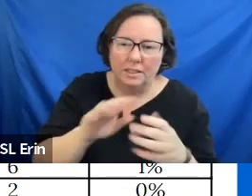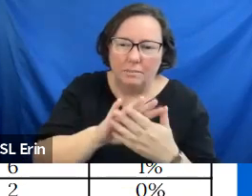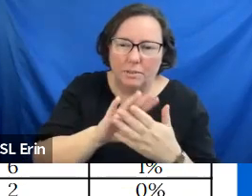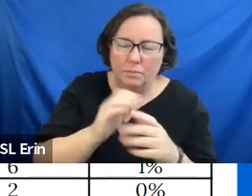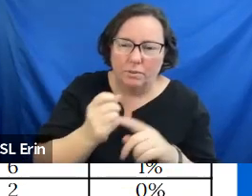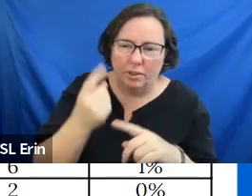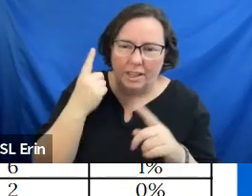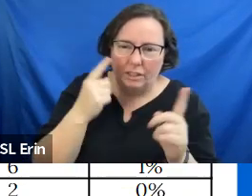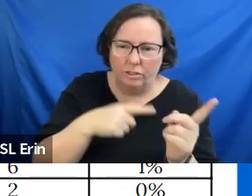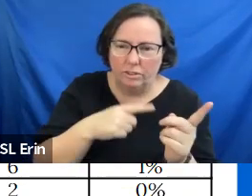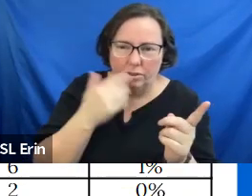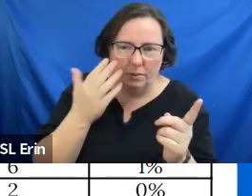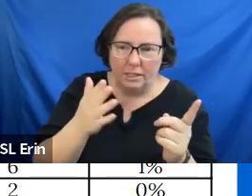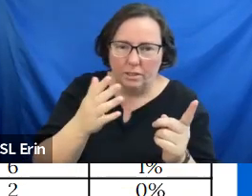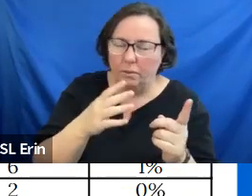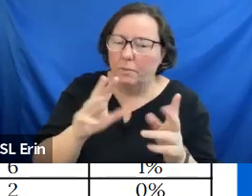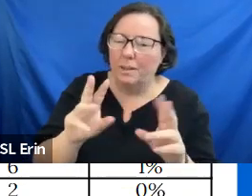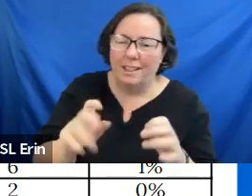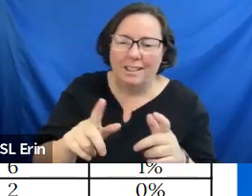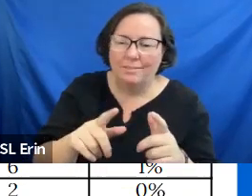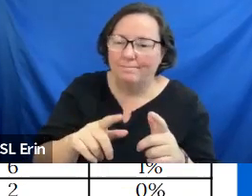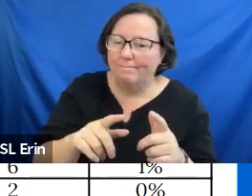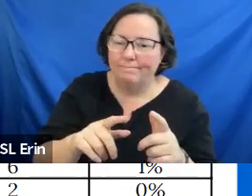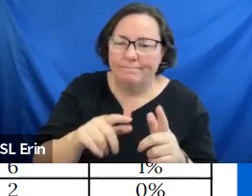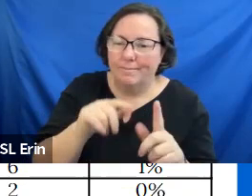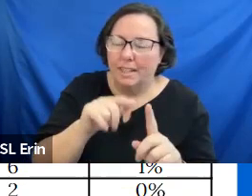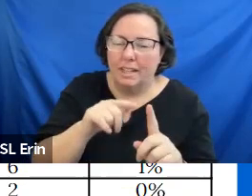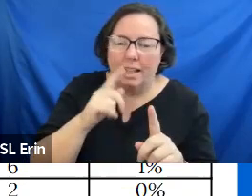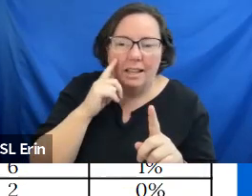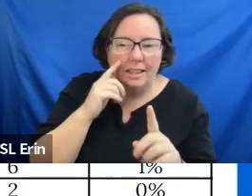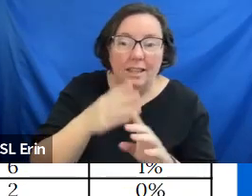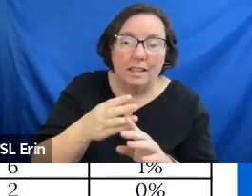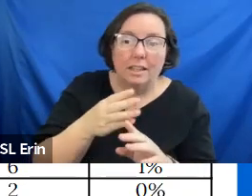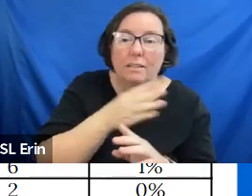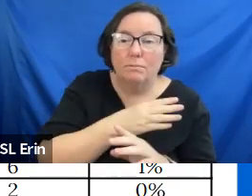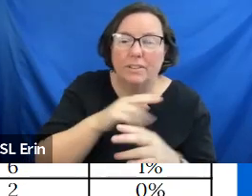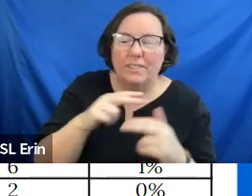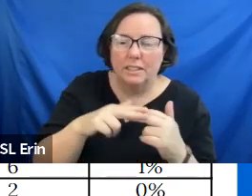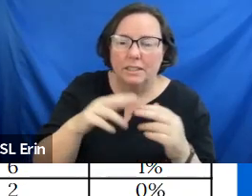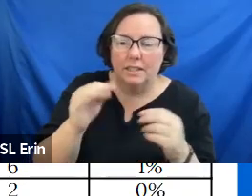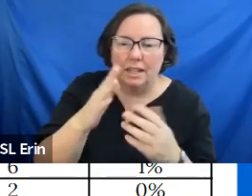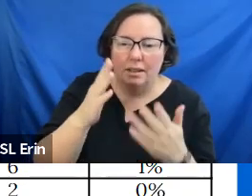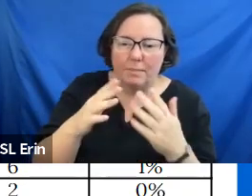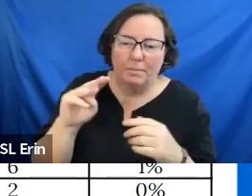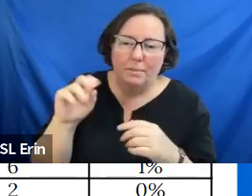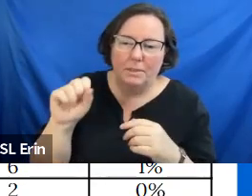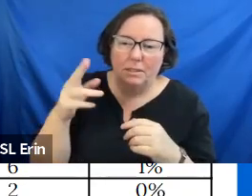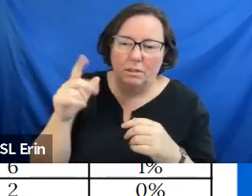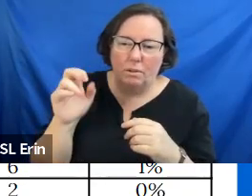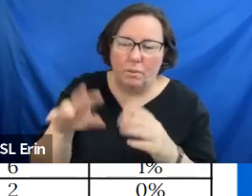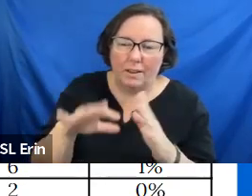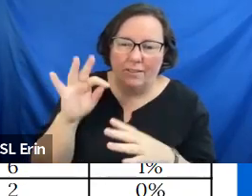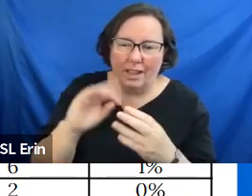exam schools in school year 2021? No, I think in the previous slide, and Ms. Hogan might be able to find the number for